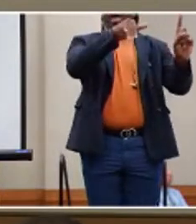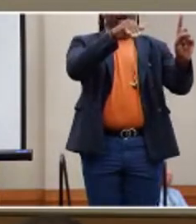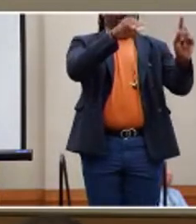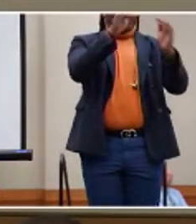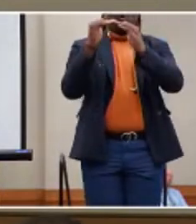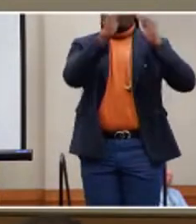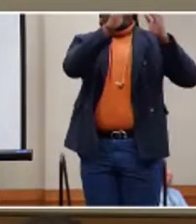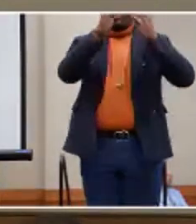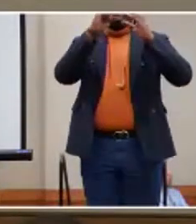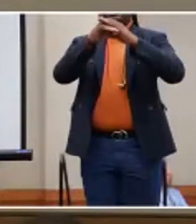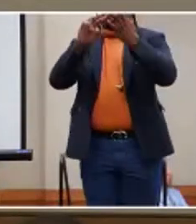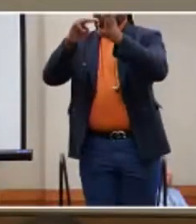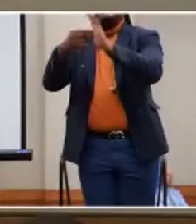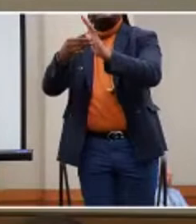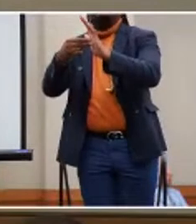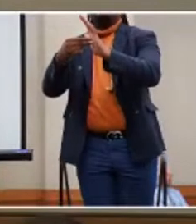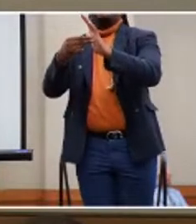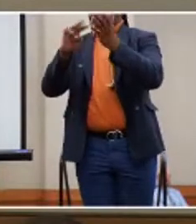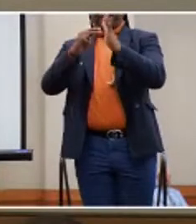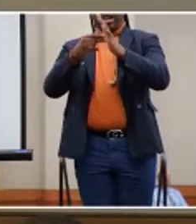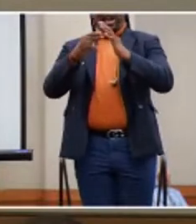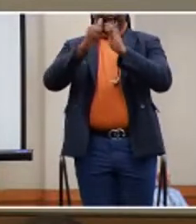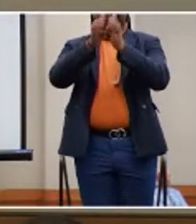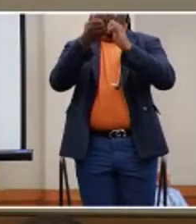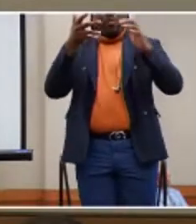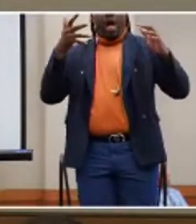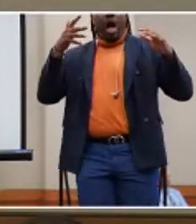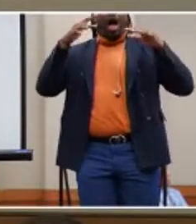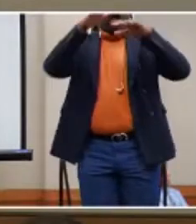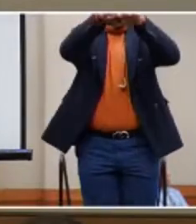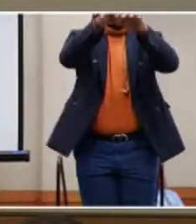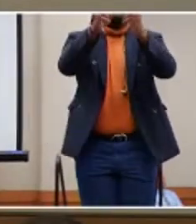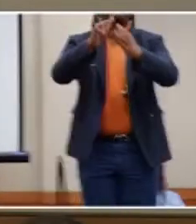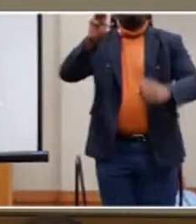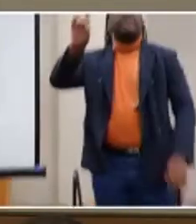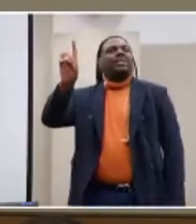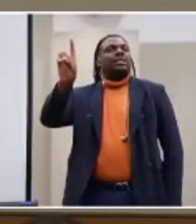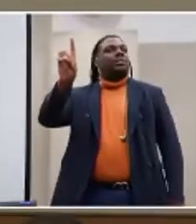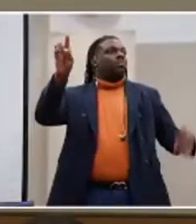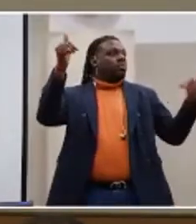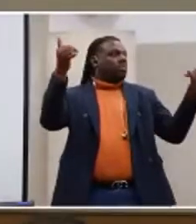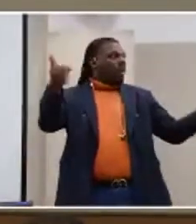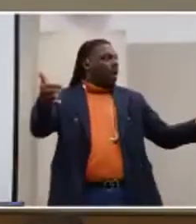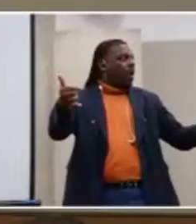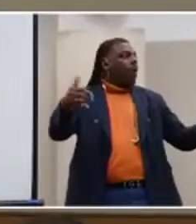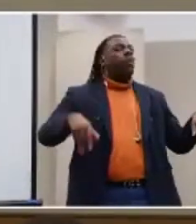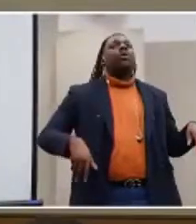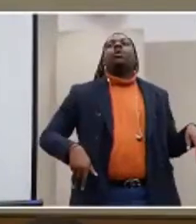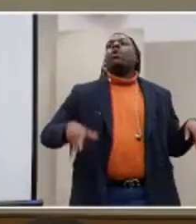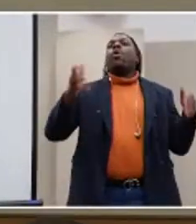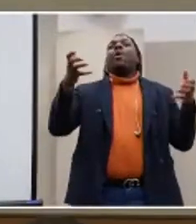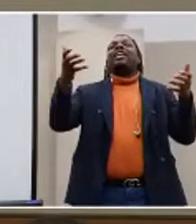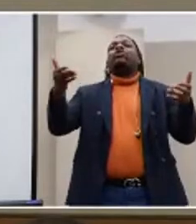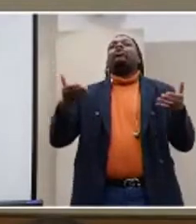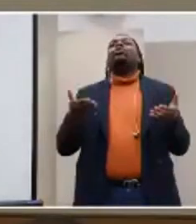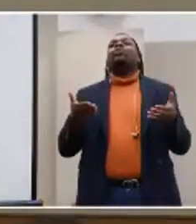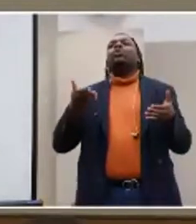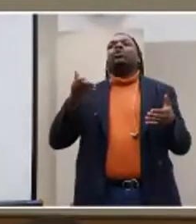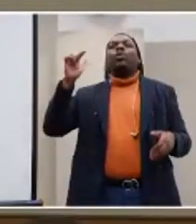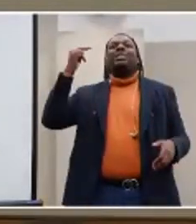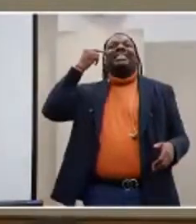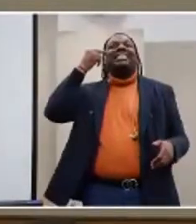inclusion means in the great state of Maryland. And so with that being said, I'd like to introduce Lieutenant